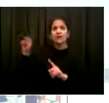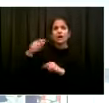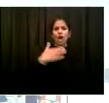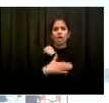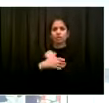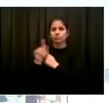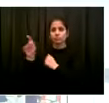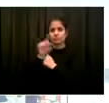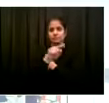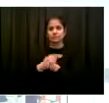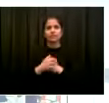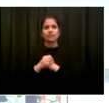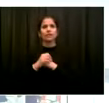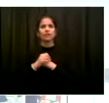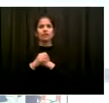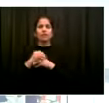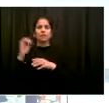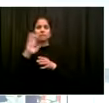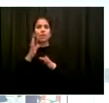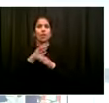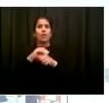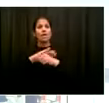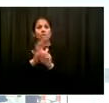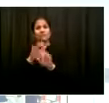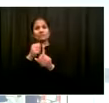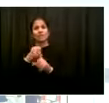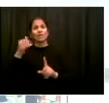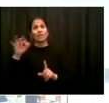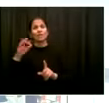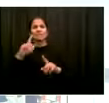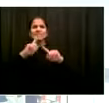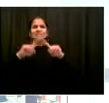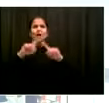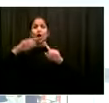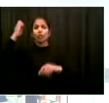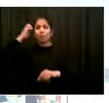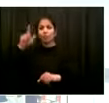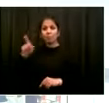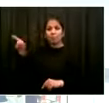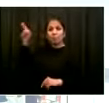COVID-19 outbreaks occurring in parts of Europe, in parts of South America,